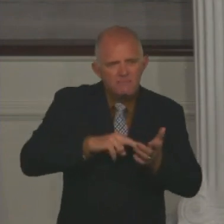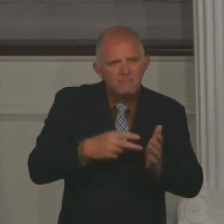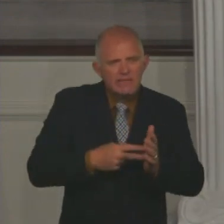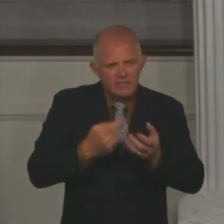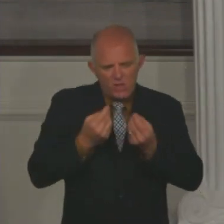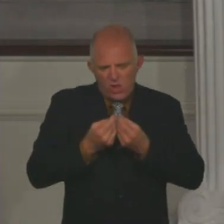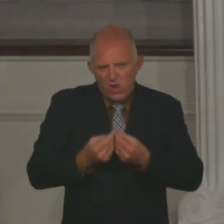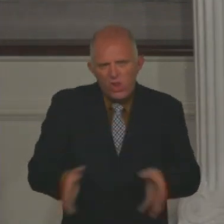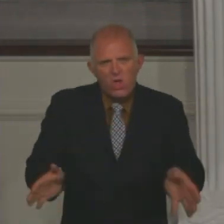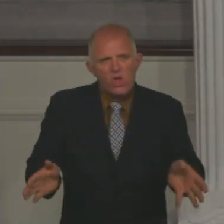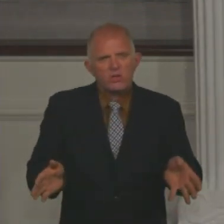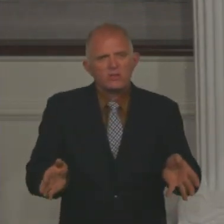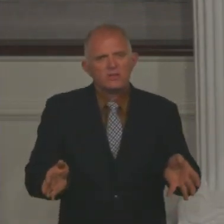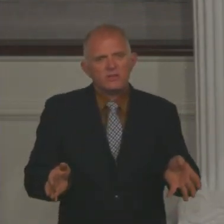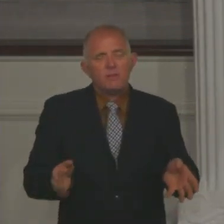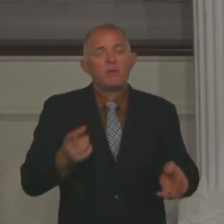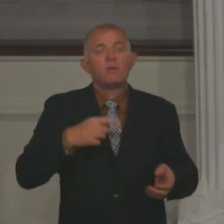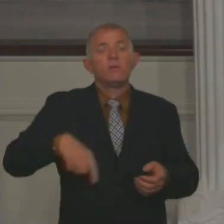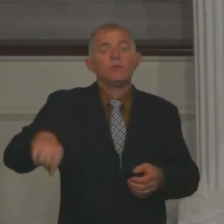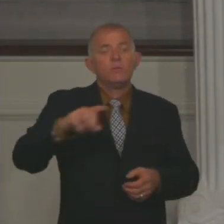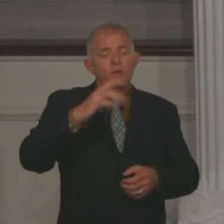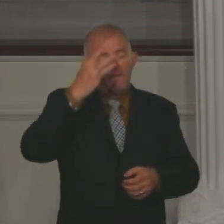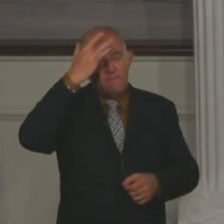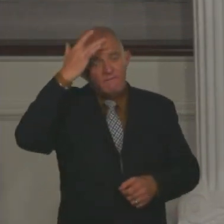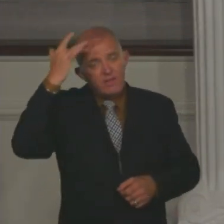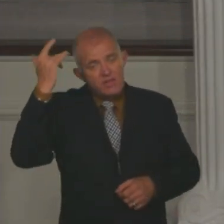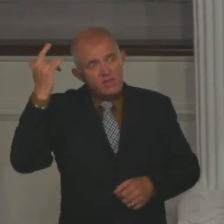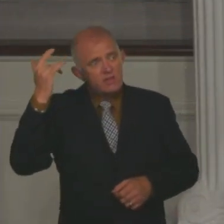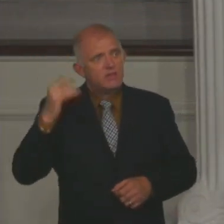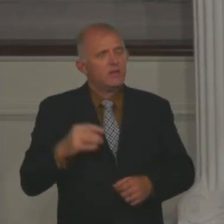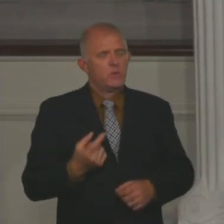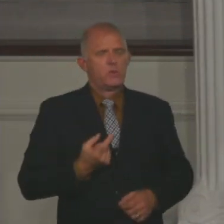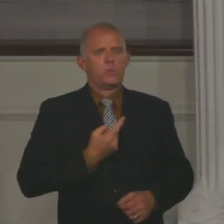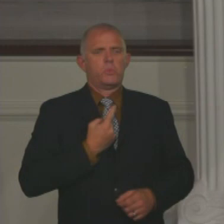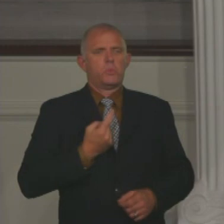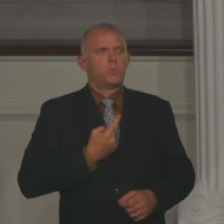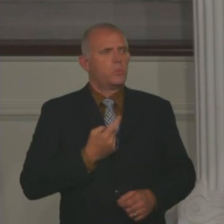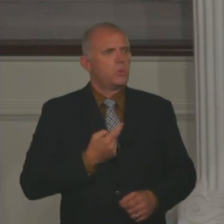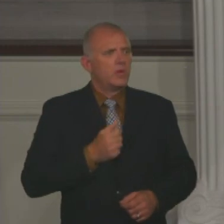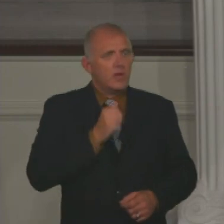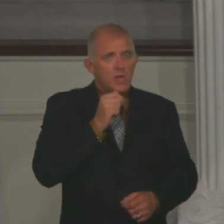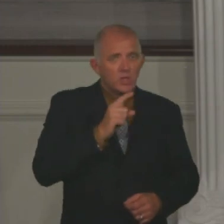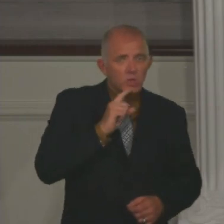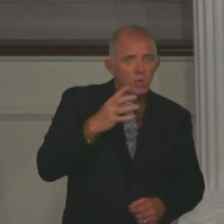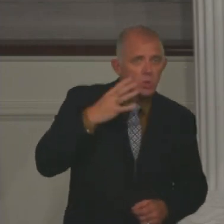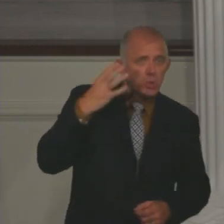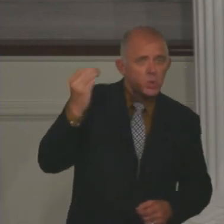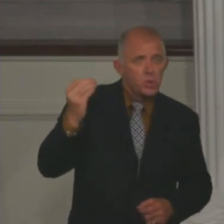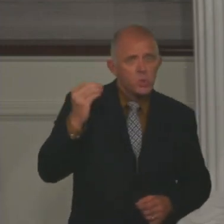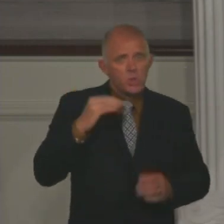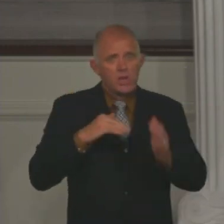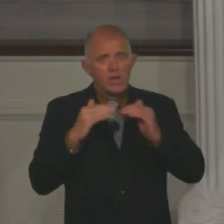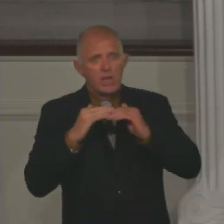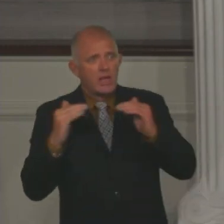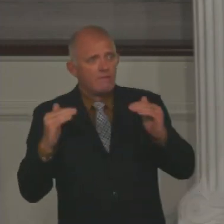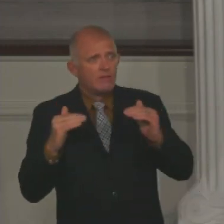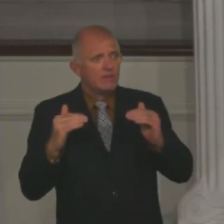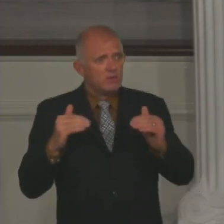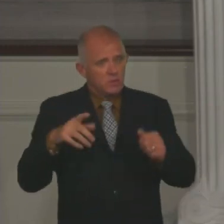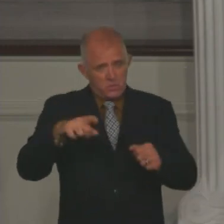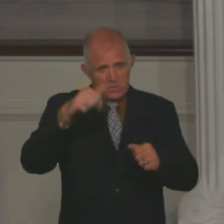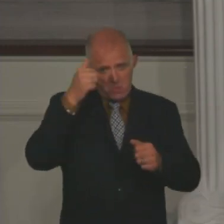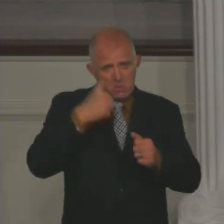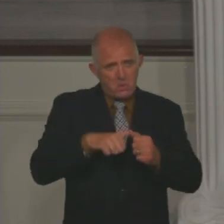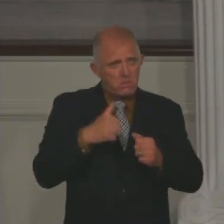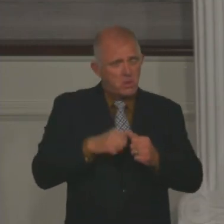many of us, we've forgotten how terrible it is to be unsure of your salvation. How terrible it is to be lonely